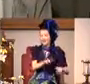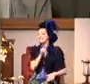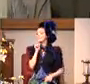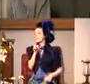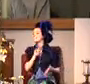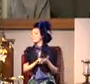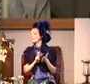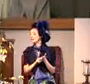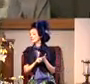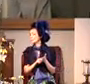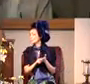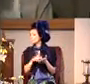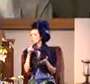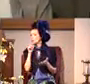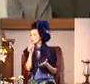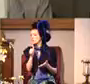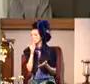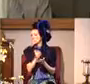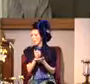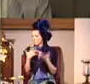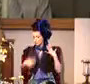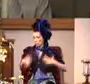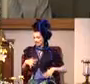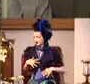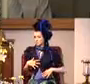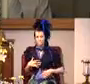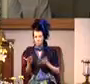Well, maybe some of us. But anyway,